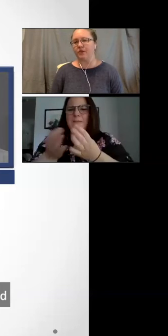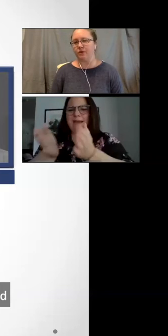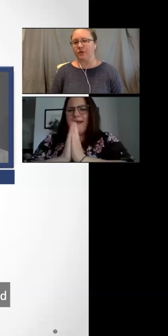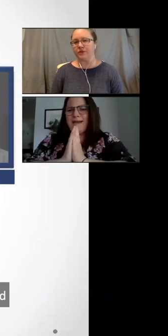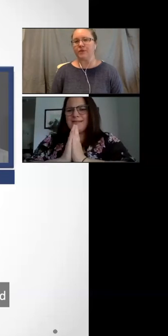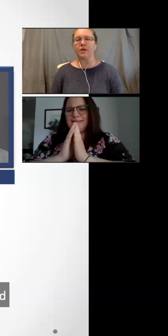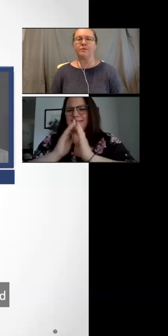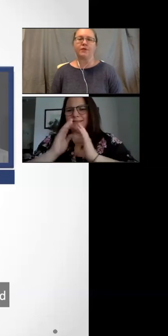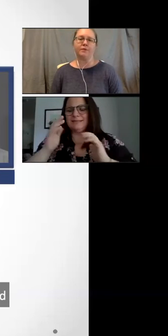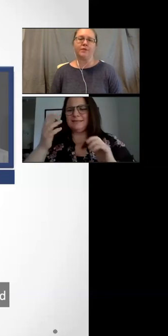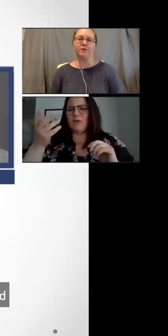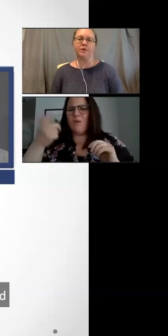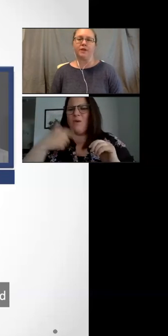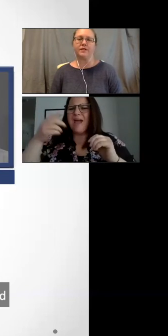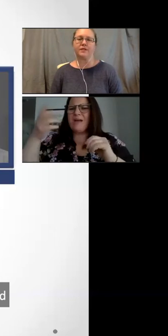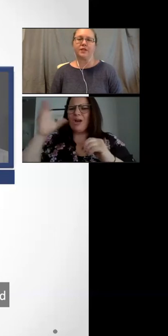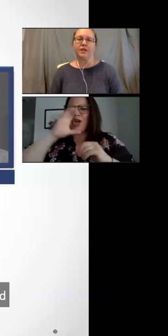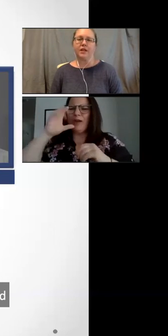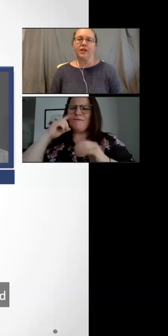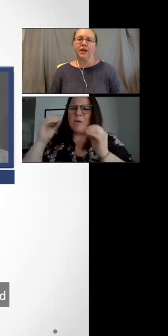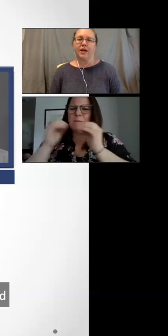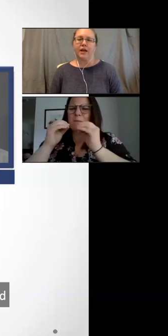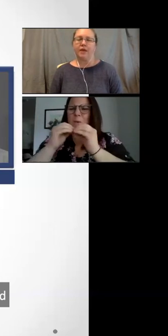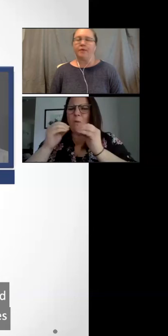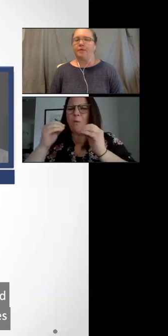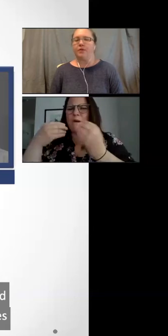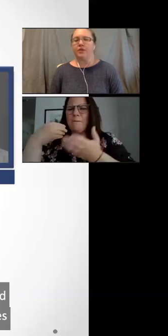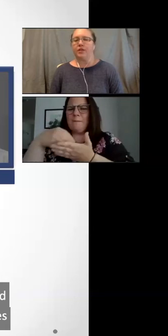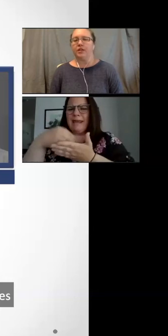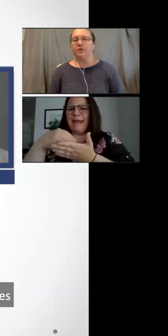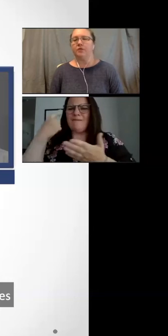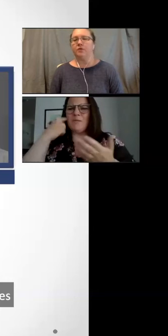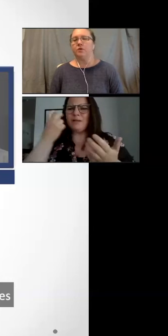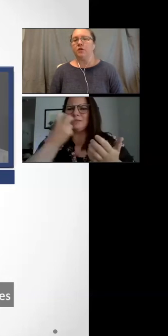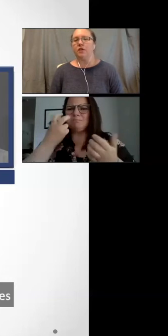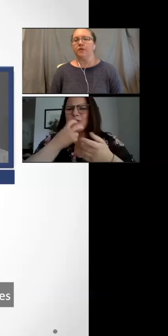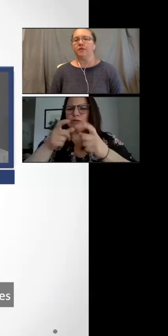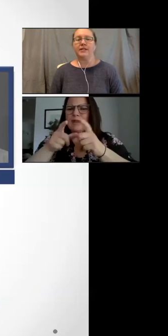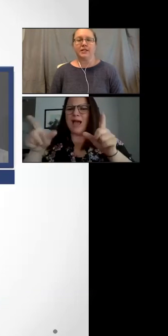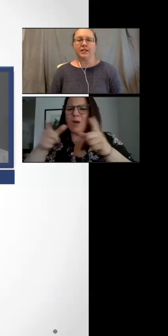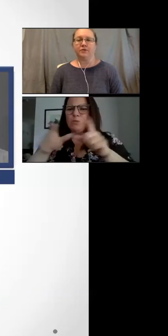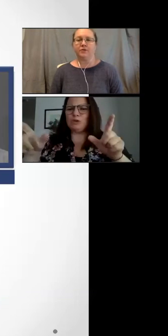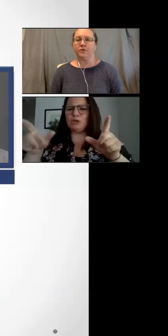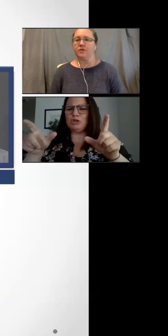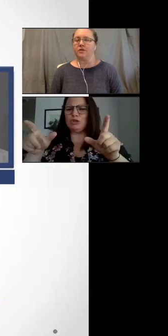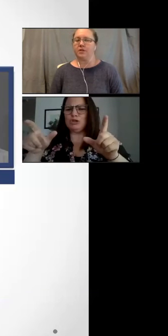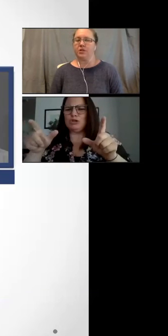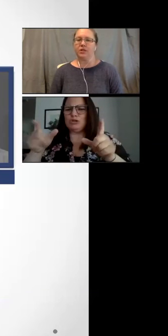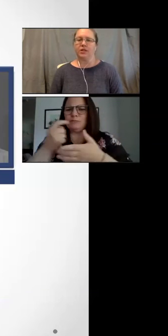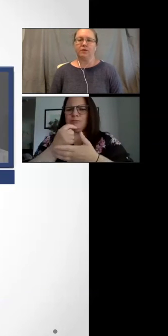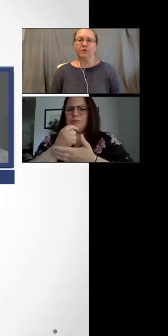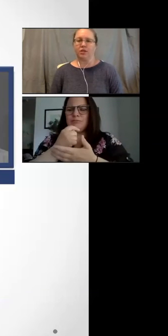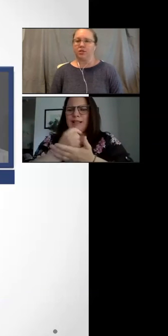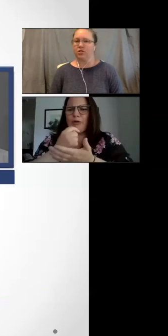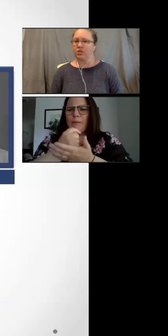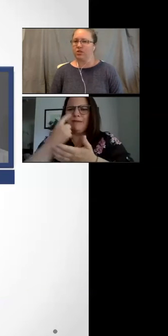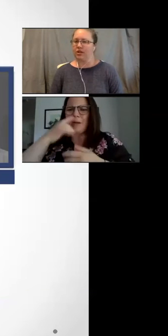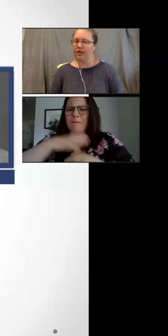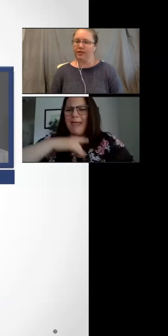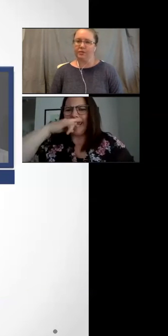family's goals. Sometimes families request, maybe they're looking for funding for speech and